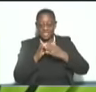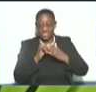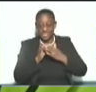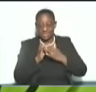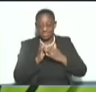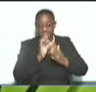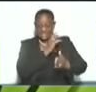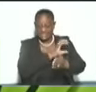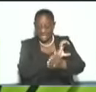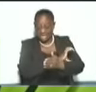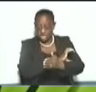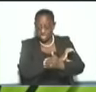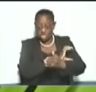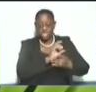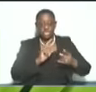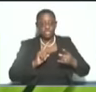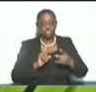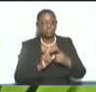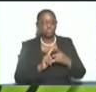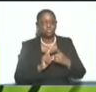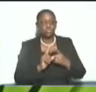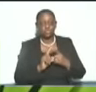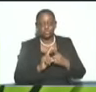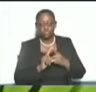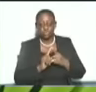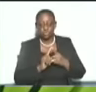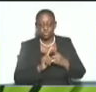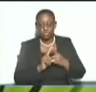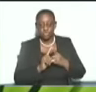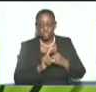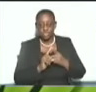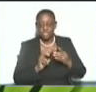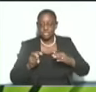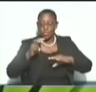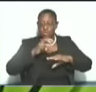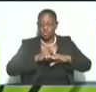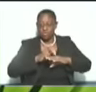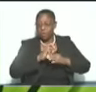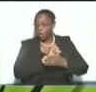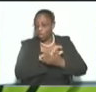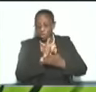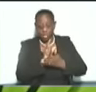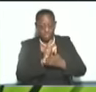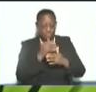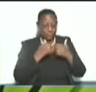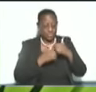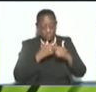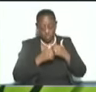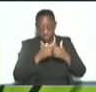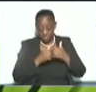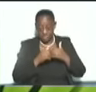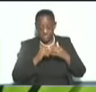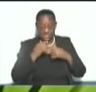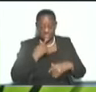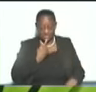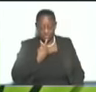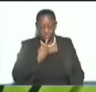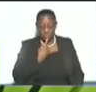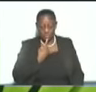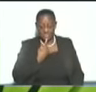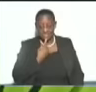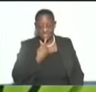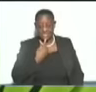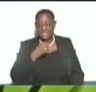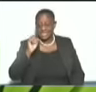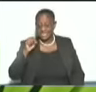to leap over all the tall hurdles amidst his political and personal disappointments,